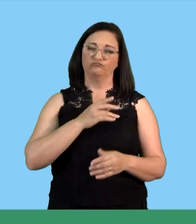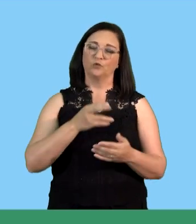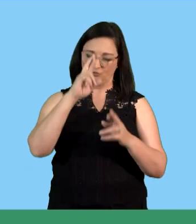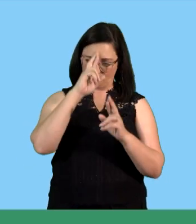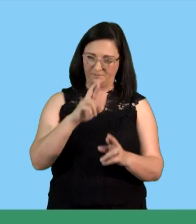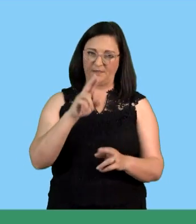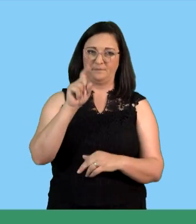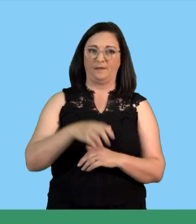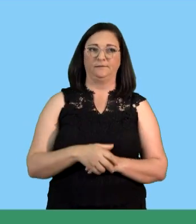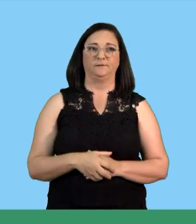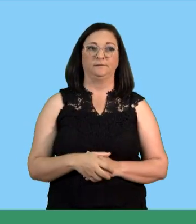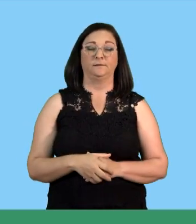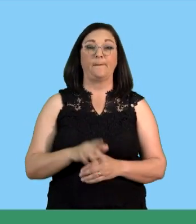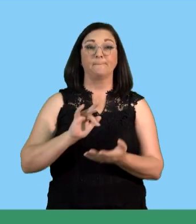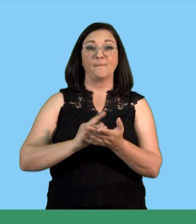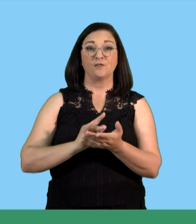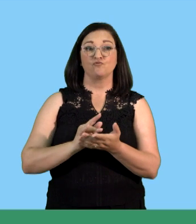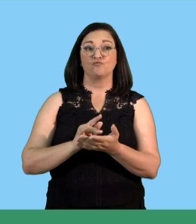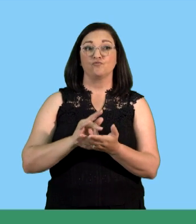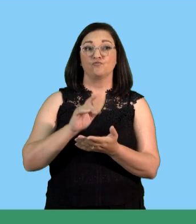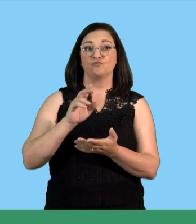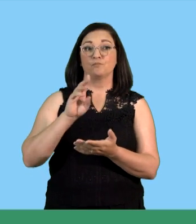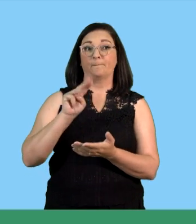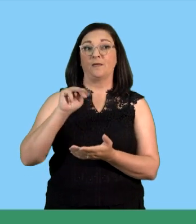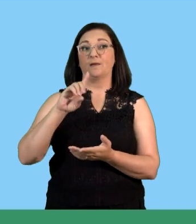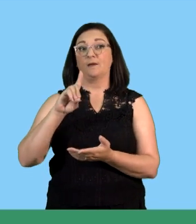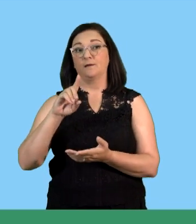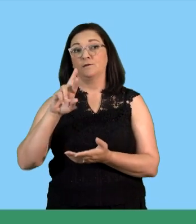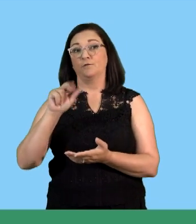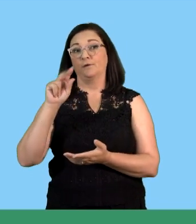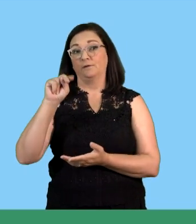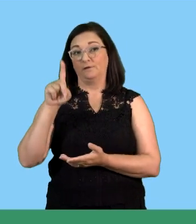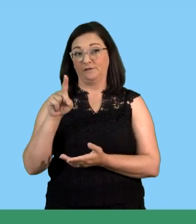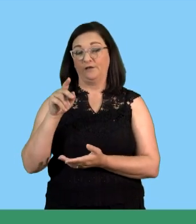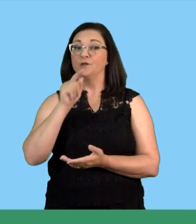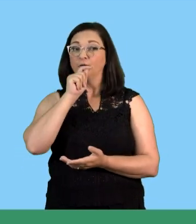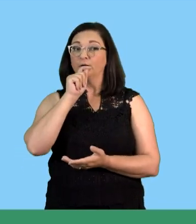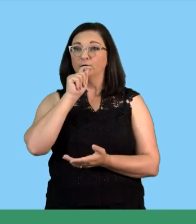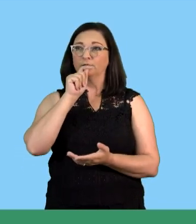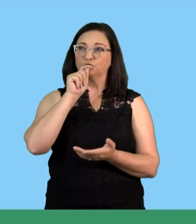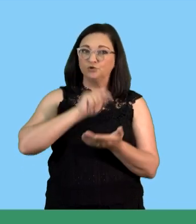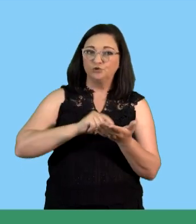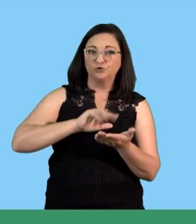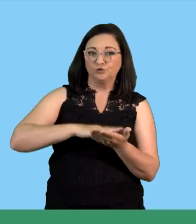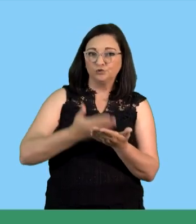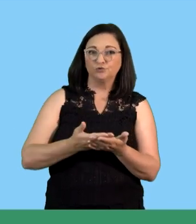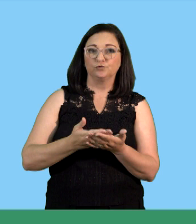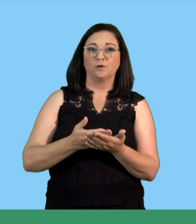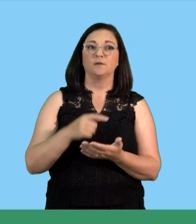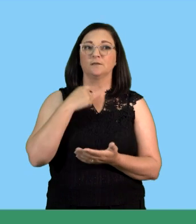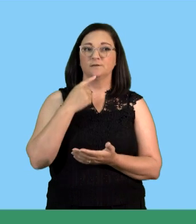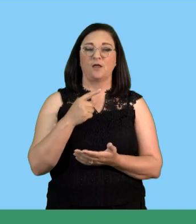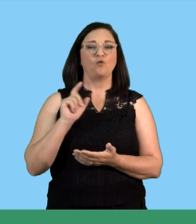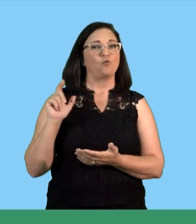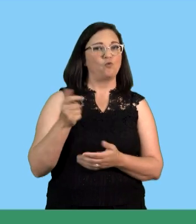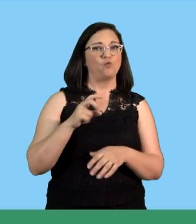respected. Mid-range fried chicken ensures that all their fried chicken tastes the same, ensures that everything they taste the same.